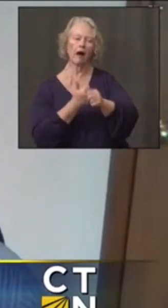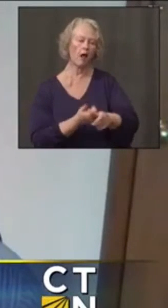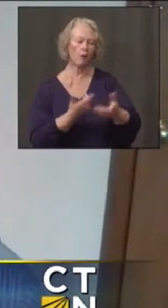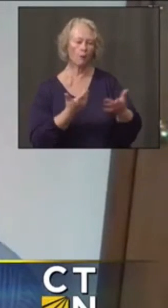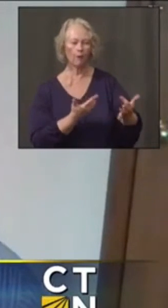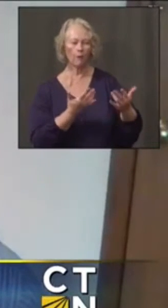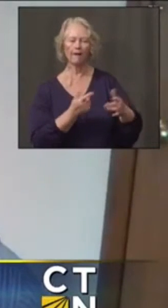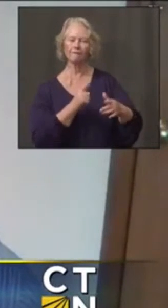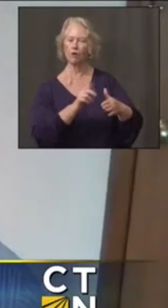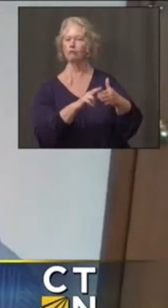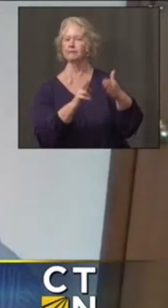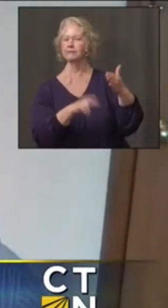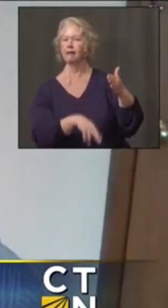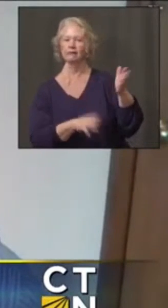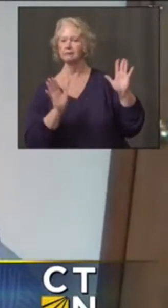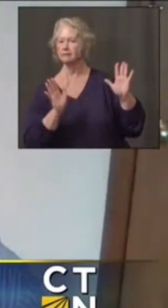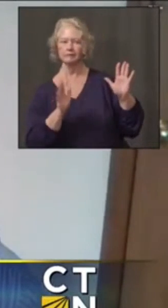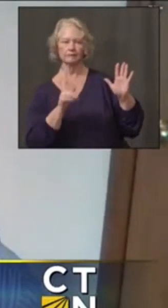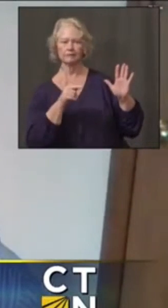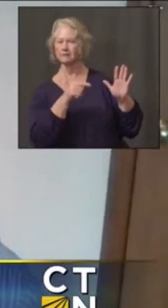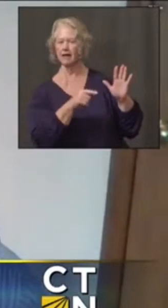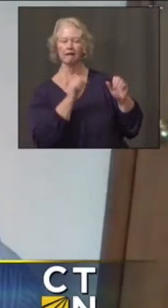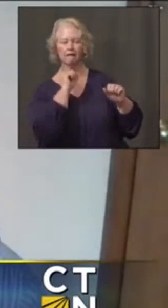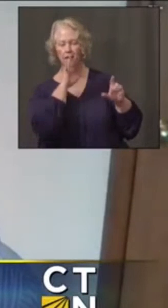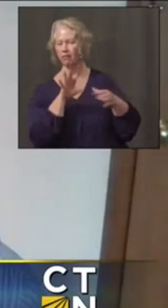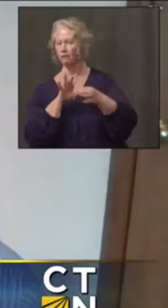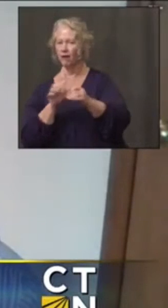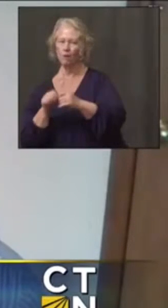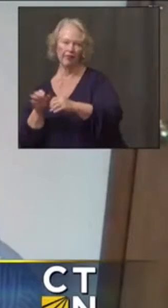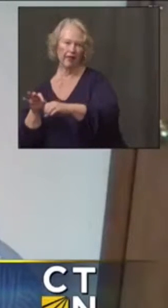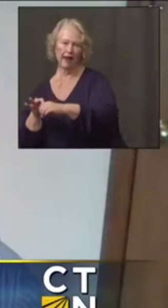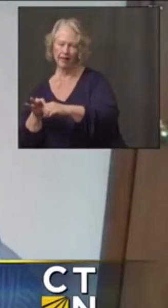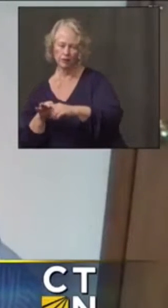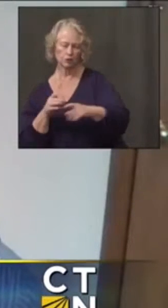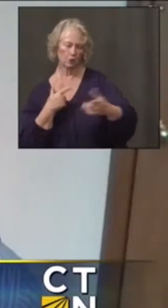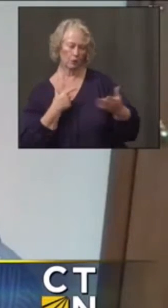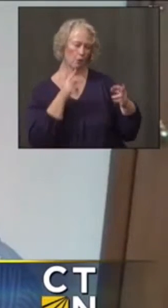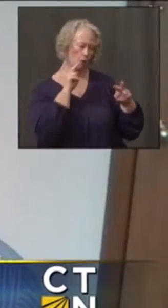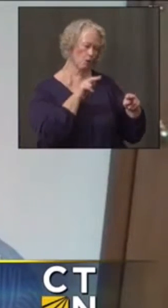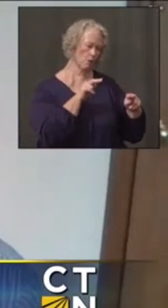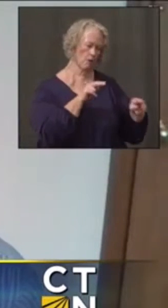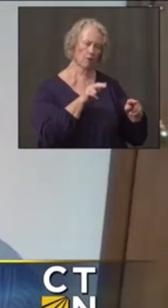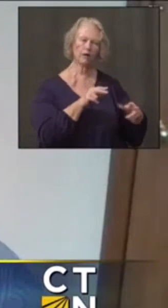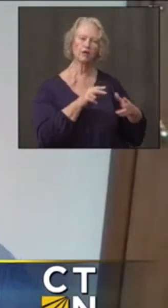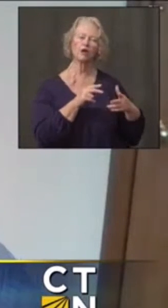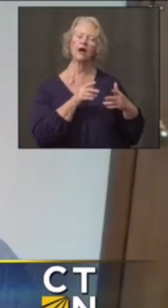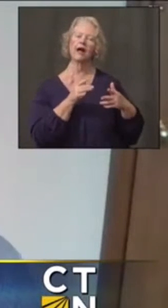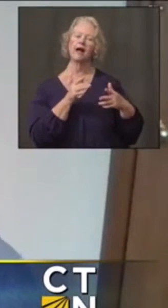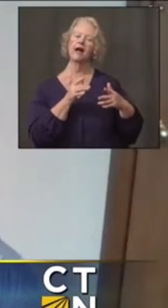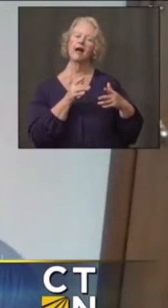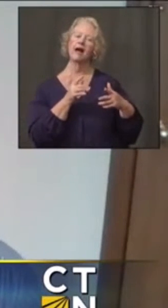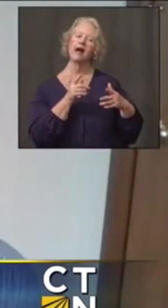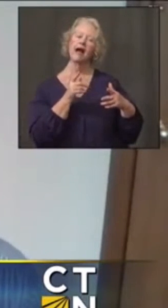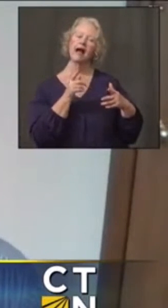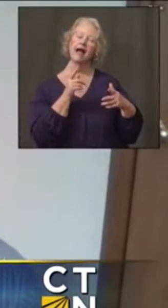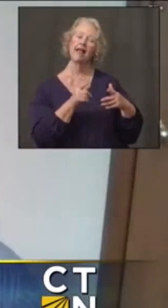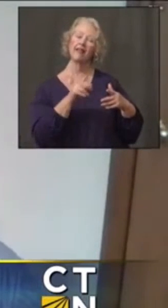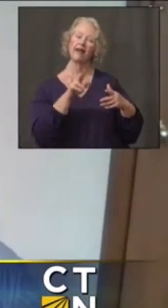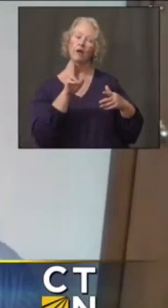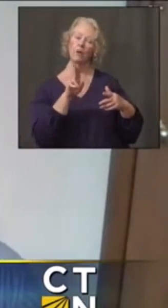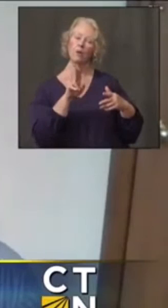the timing was based upon accumulating the events. And then part of the guidance from the US